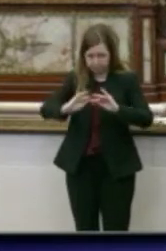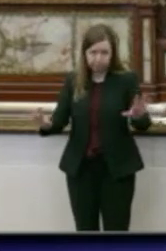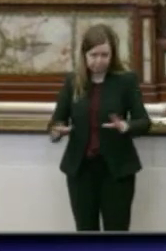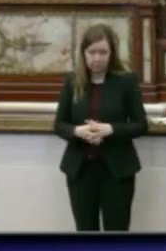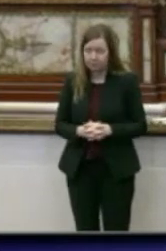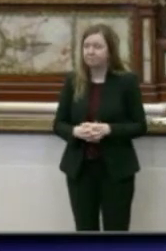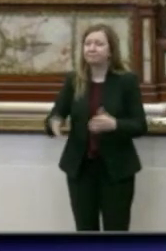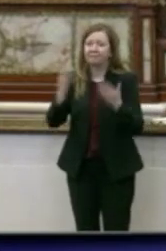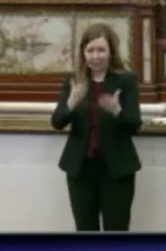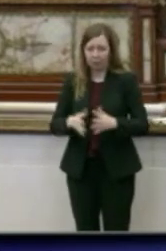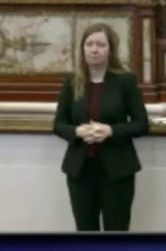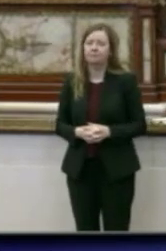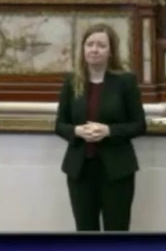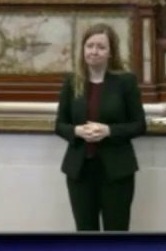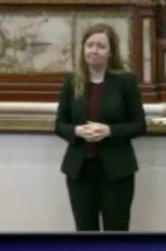Thank you.